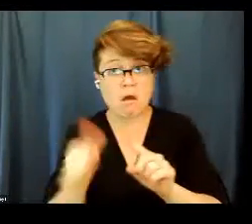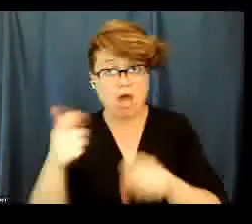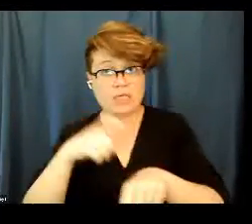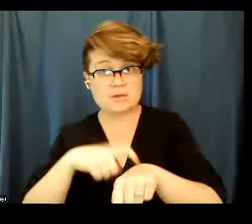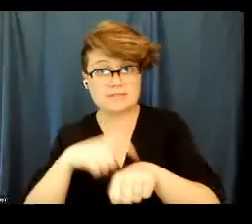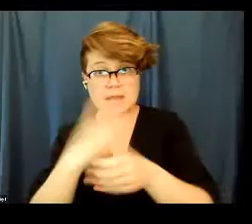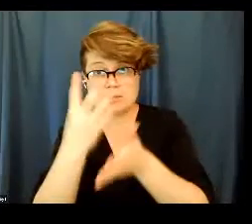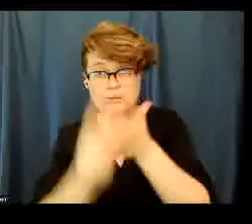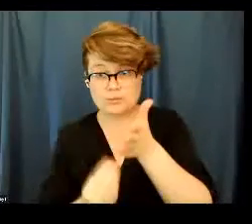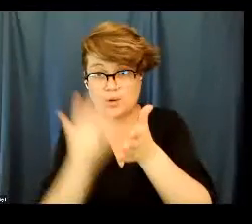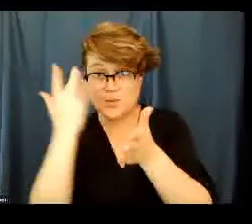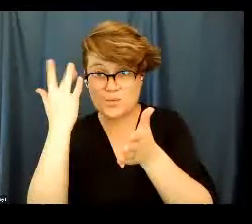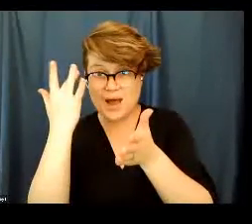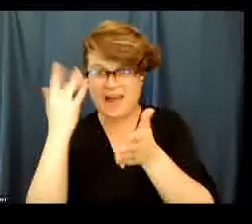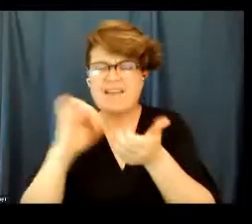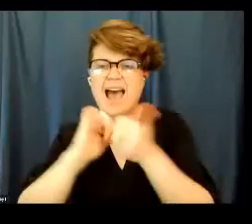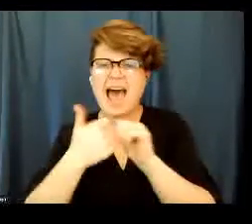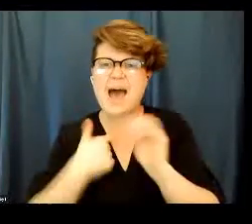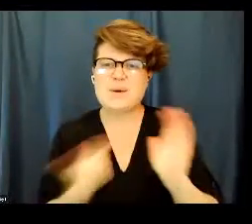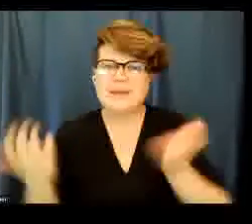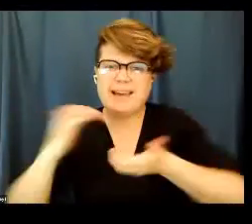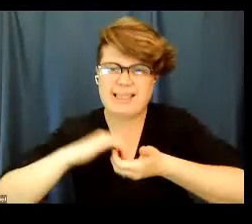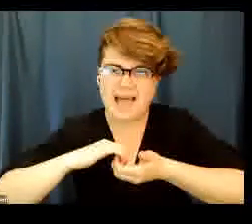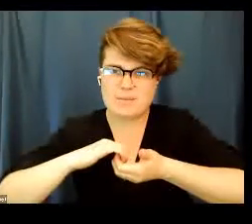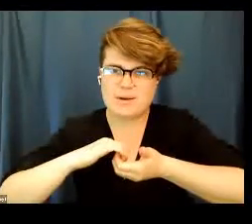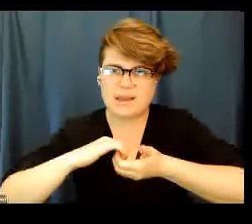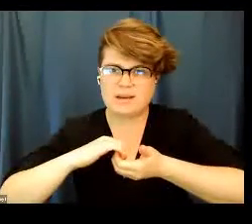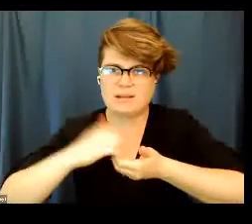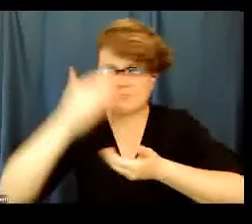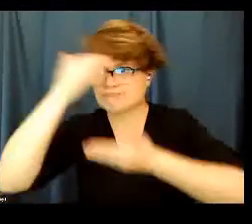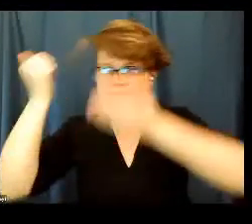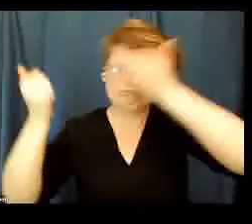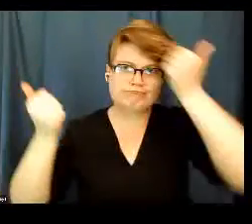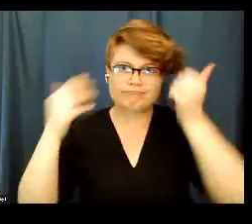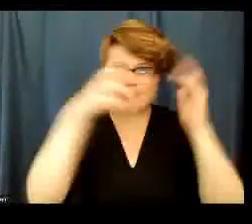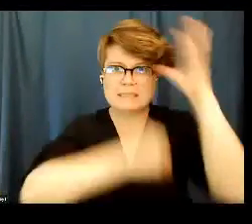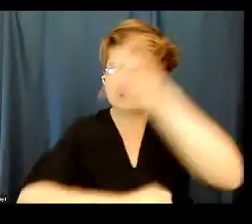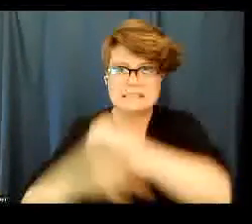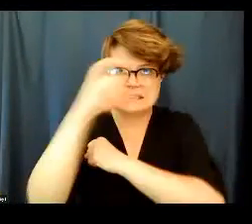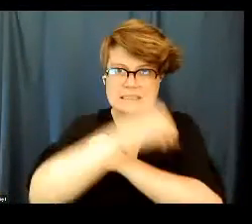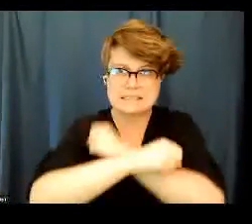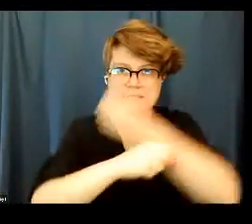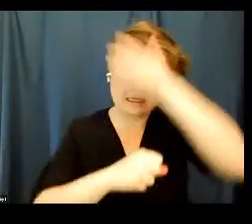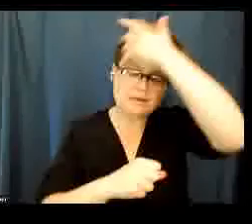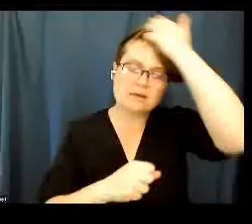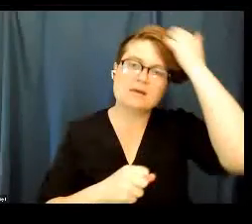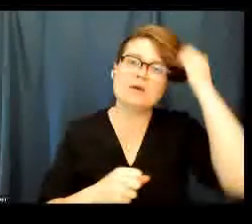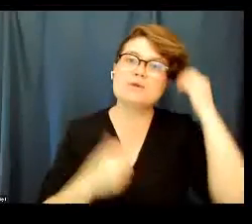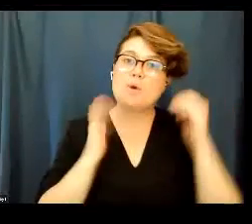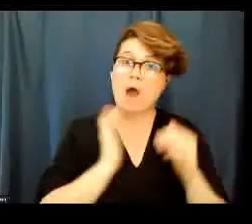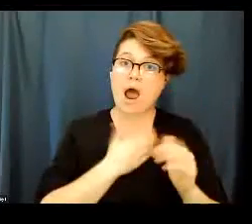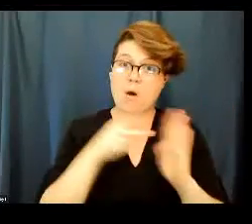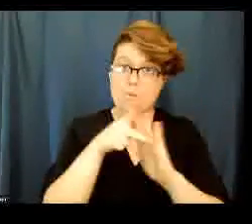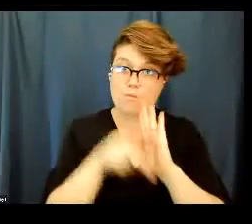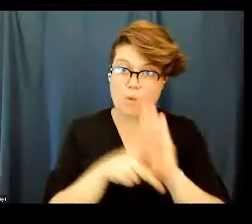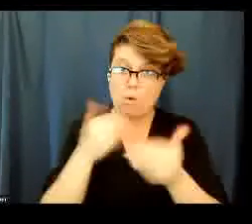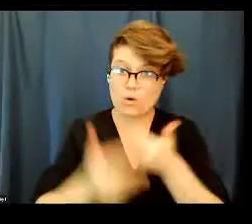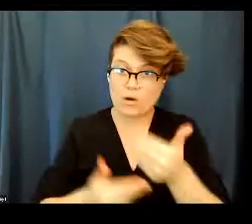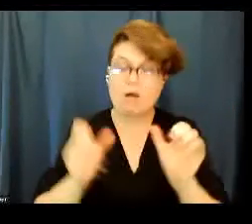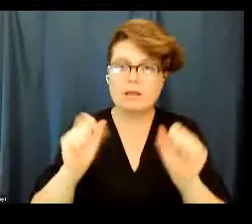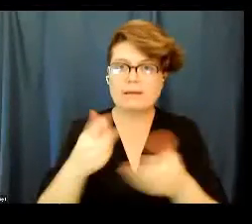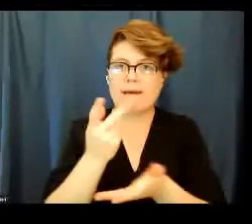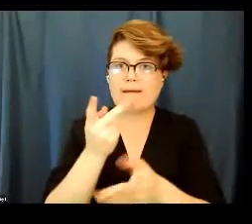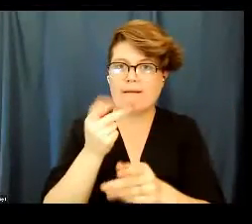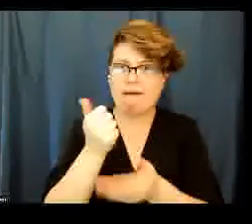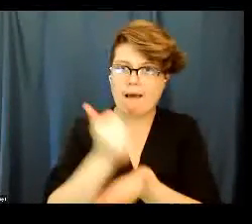exist because of the way we're collaborating or the way we're communicating, right? And so our protocol can help us identify some